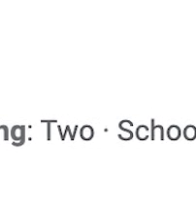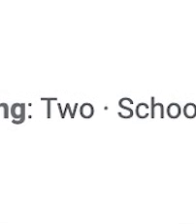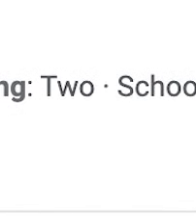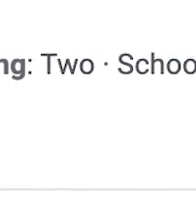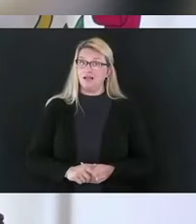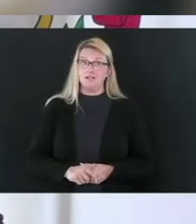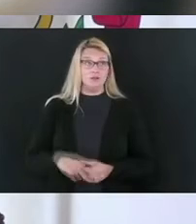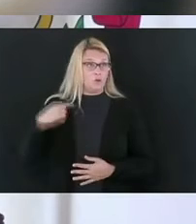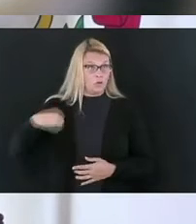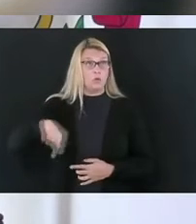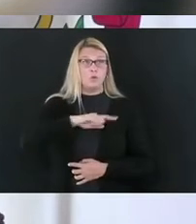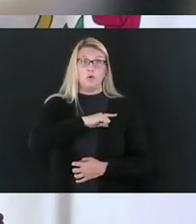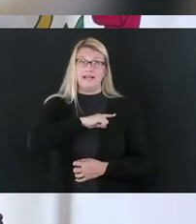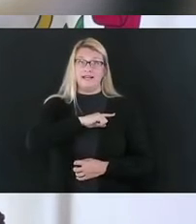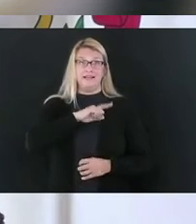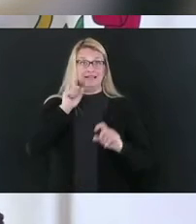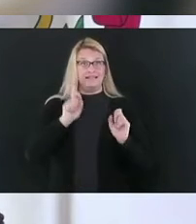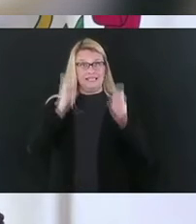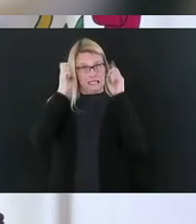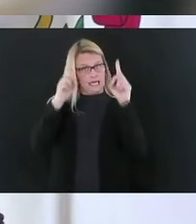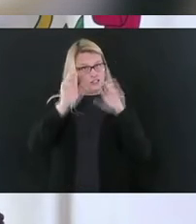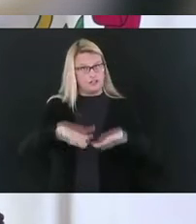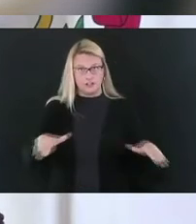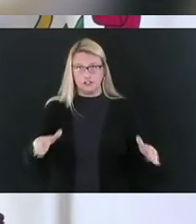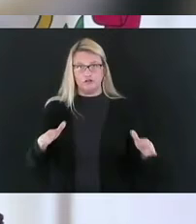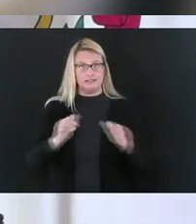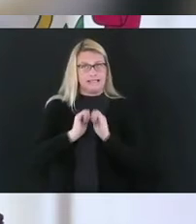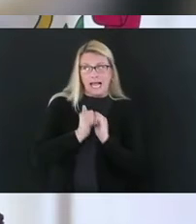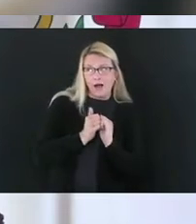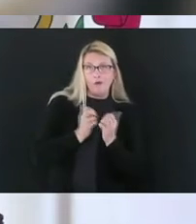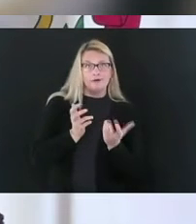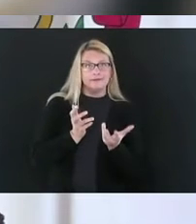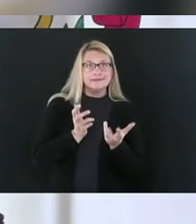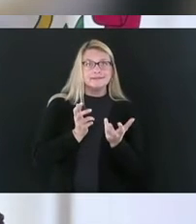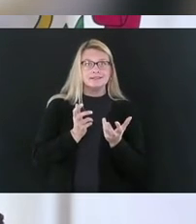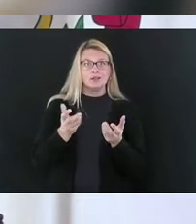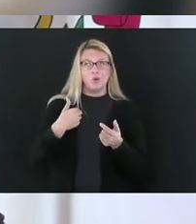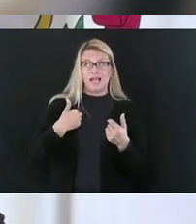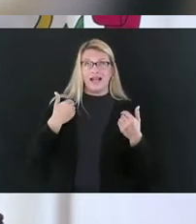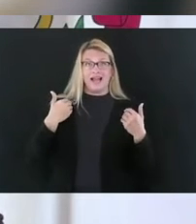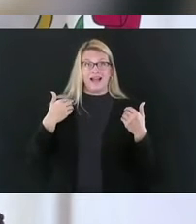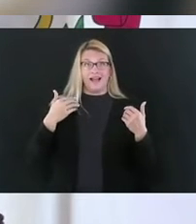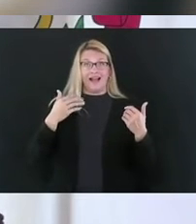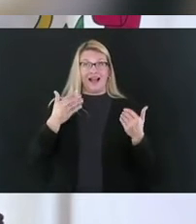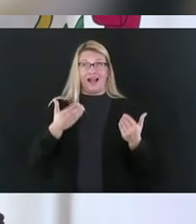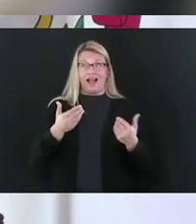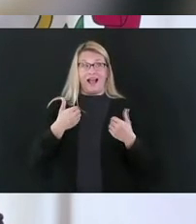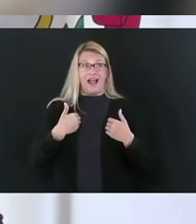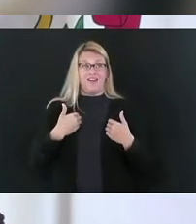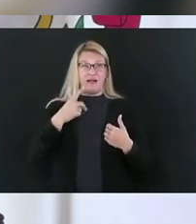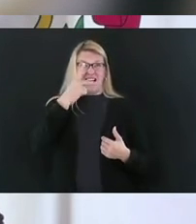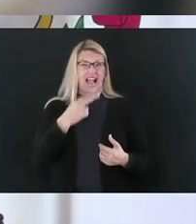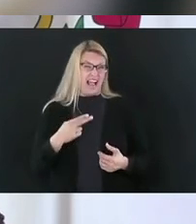of going back. We have got to educate our kids some way, somehow. You know, we're dealing with something here. We have almost half of our